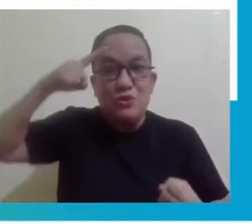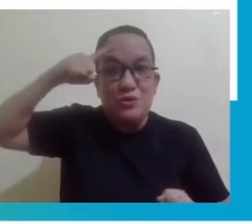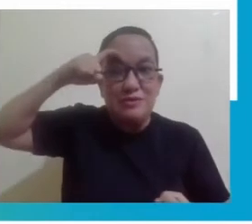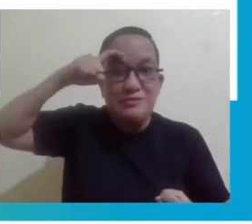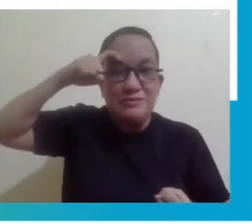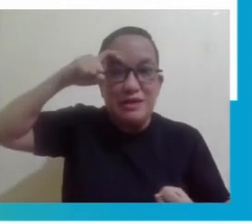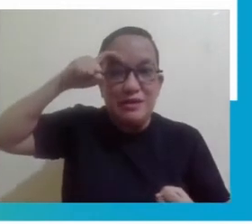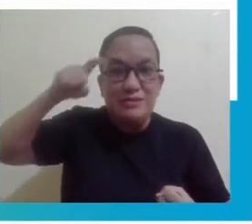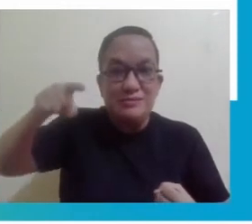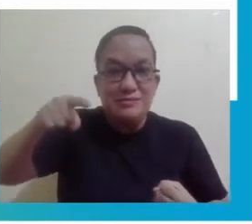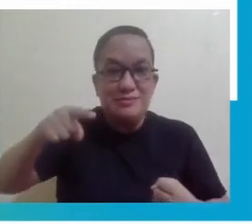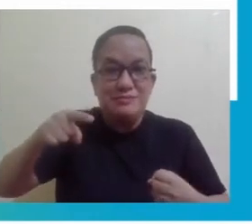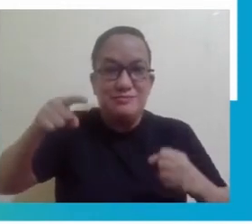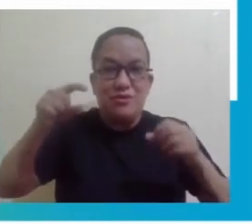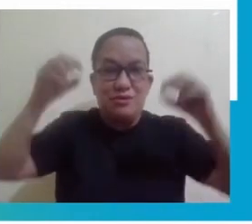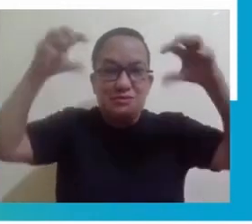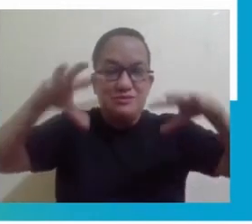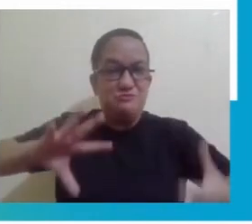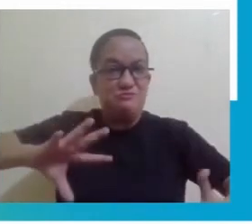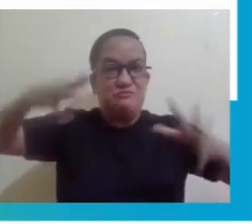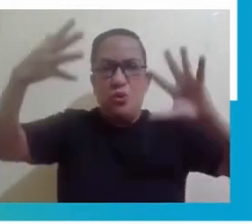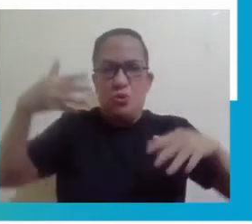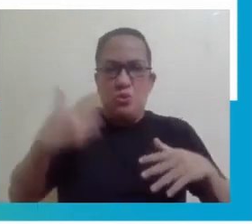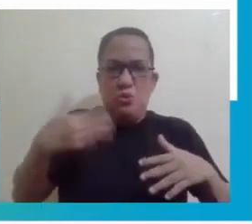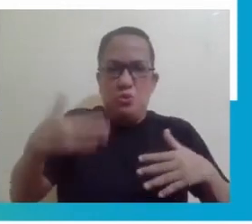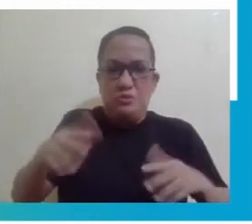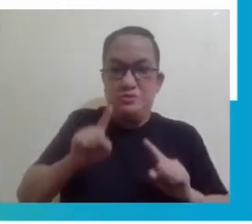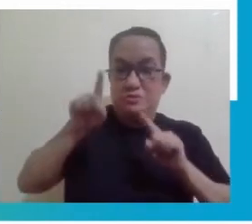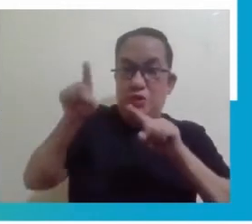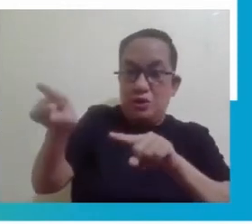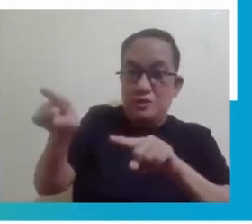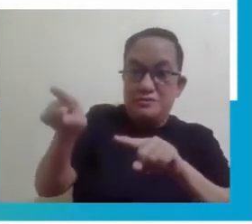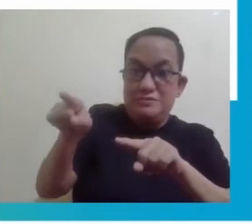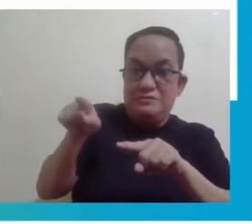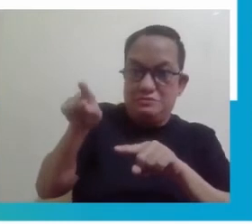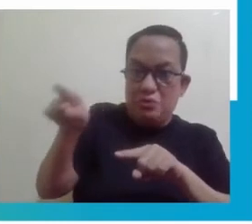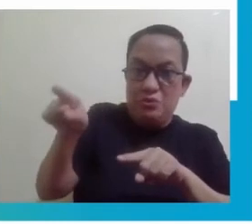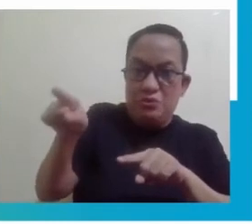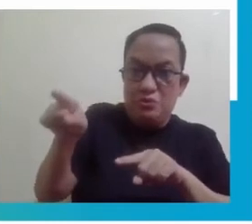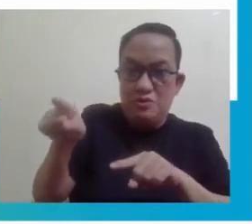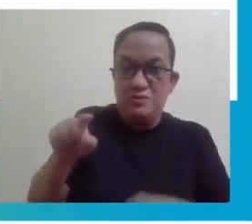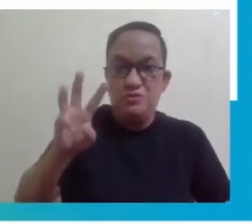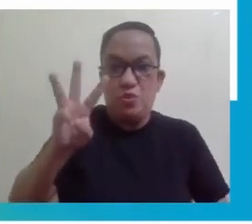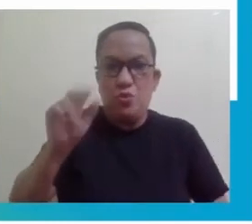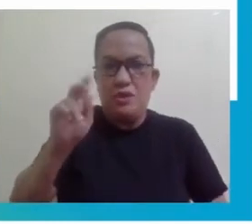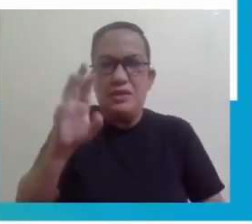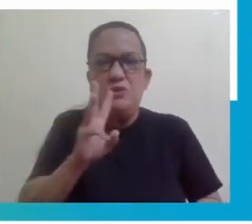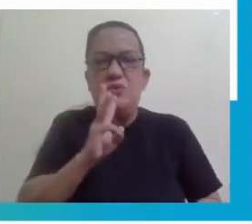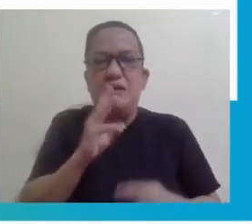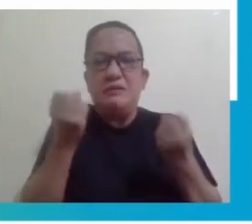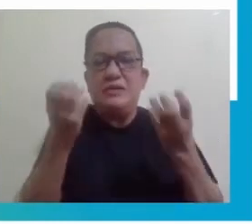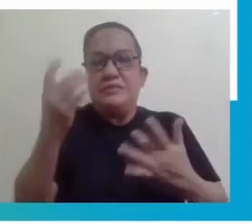So when they were resettled into tents, a lot of people got sick, especially women and young children. So it's not just